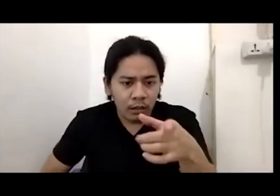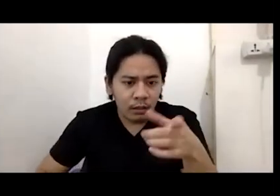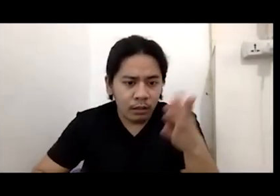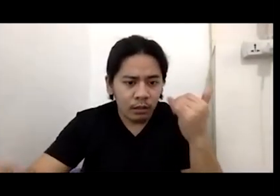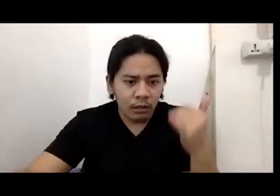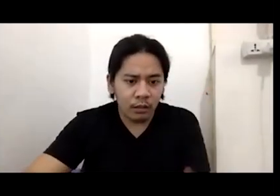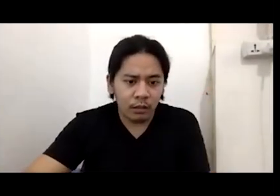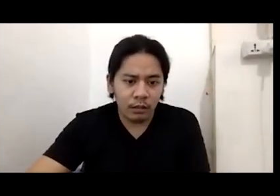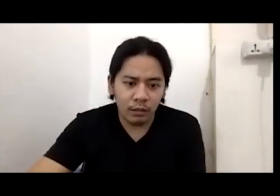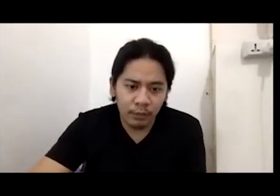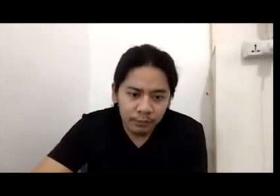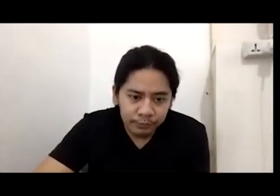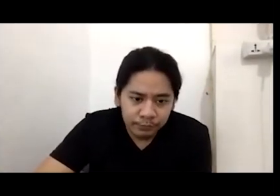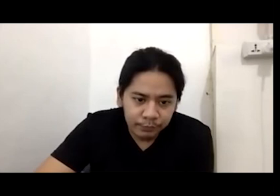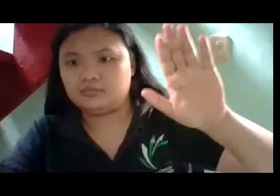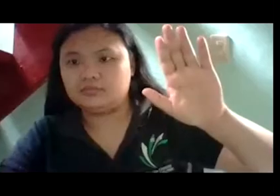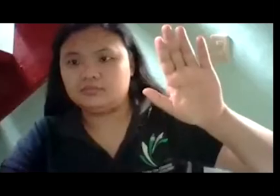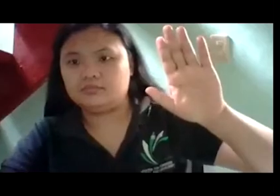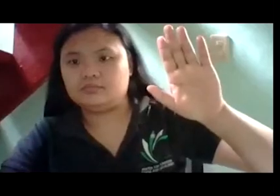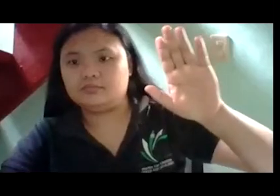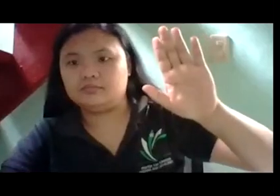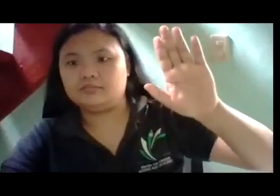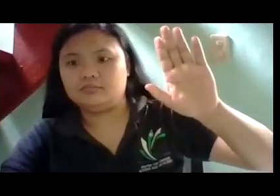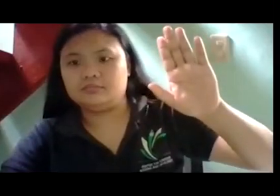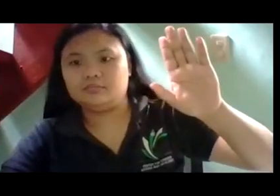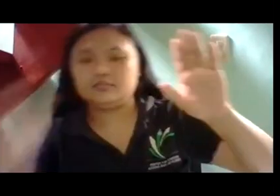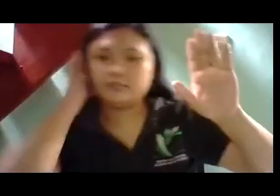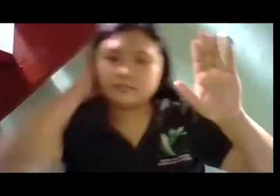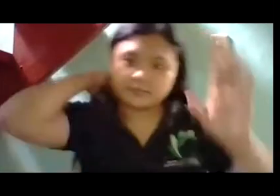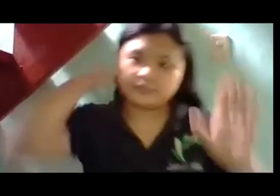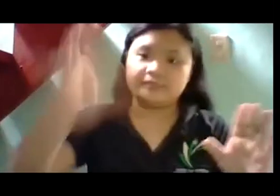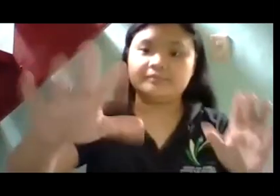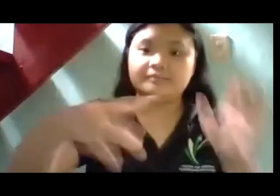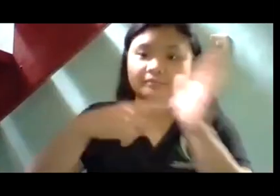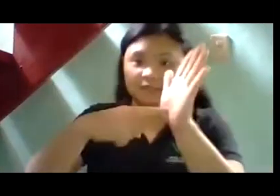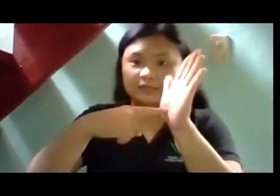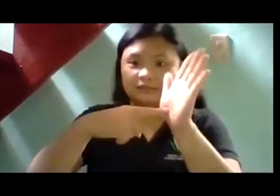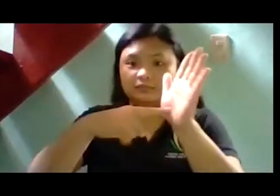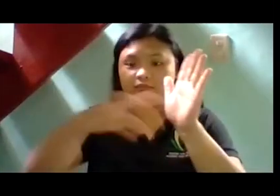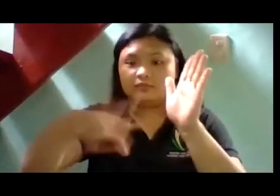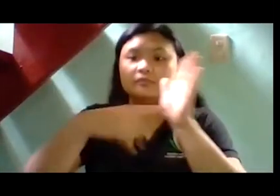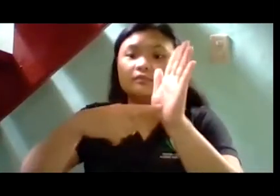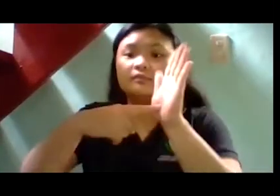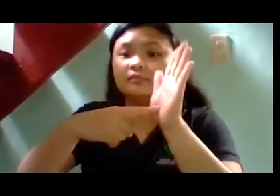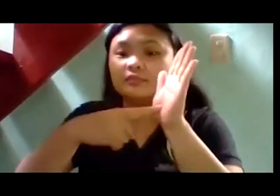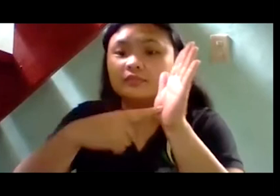yeah. Okay. And then the last one, Jasmine has it.